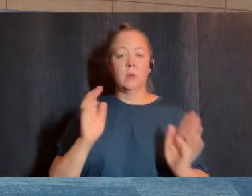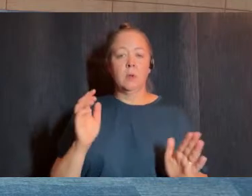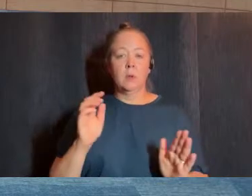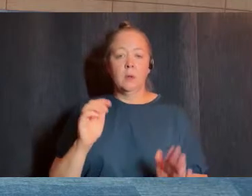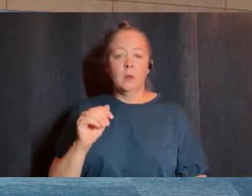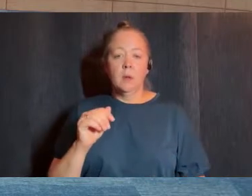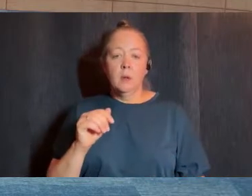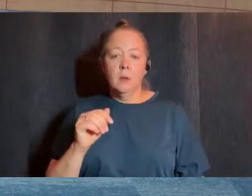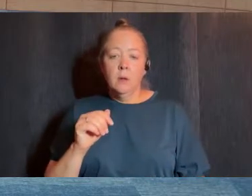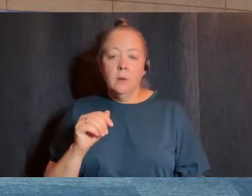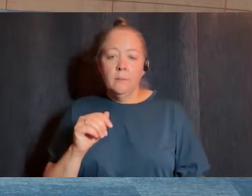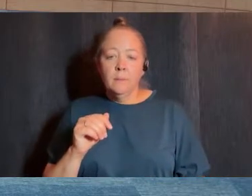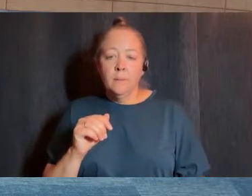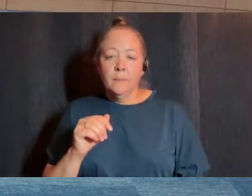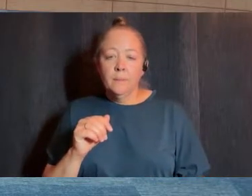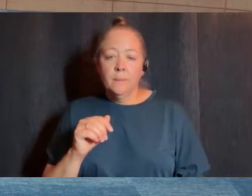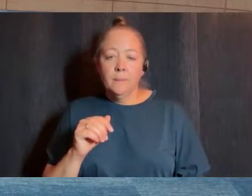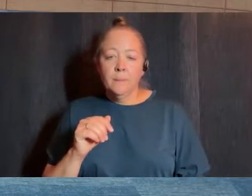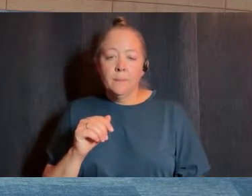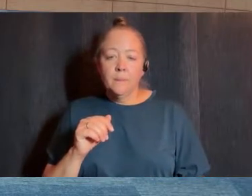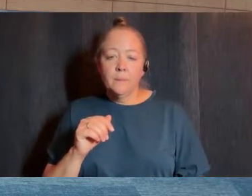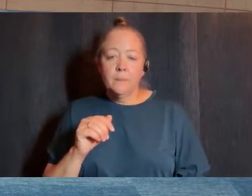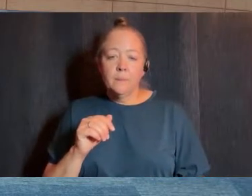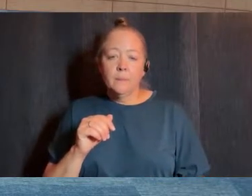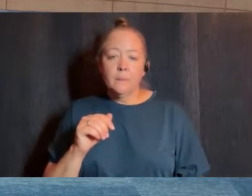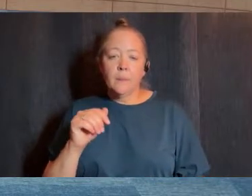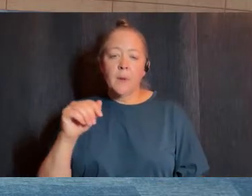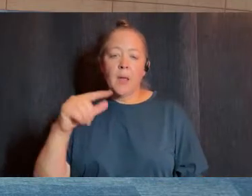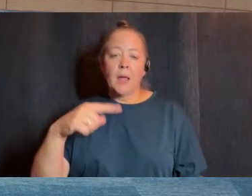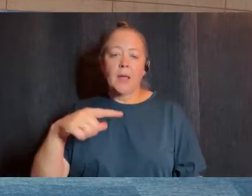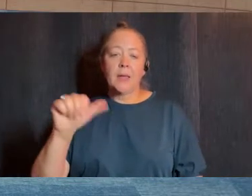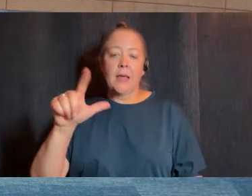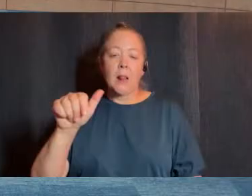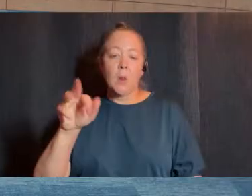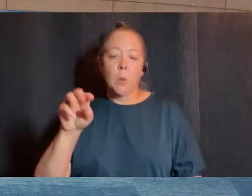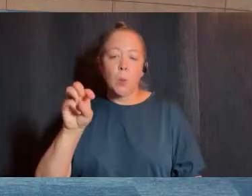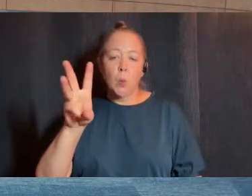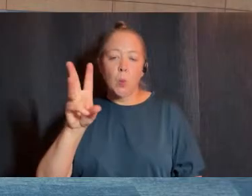already for the July work session? Because I think it's already a long one.